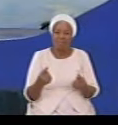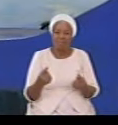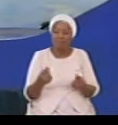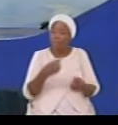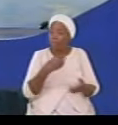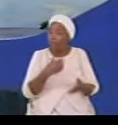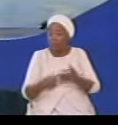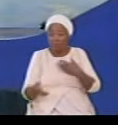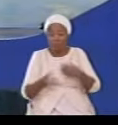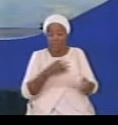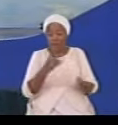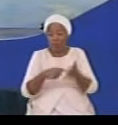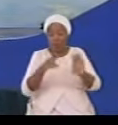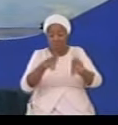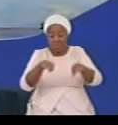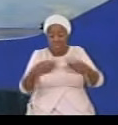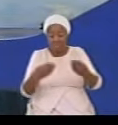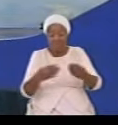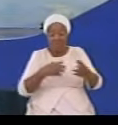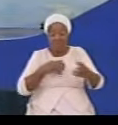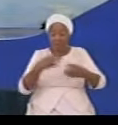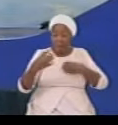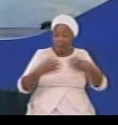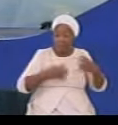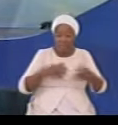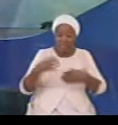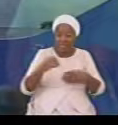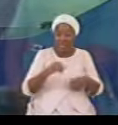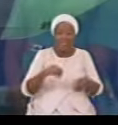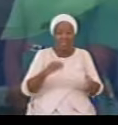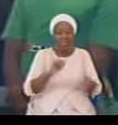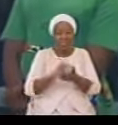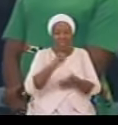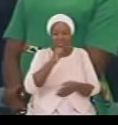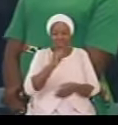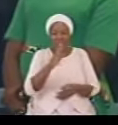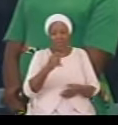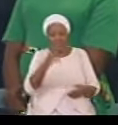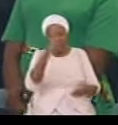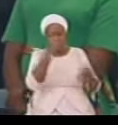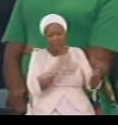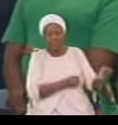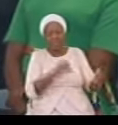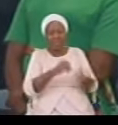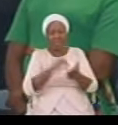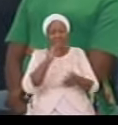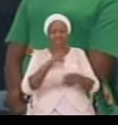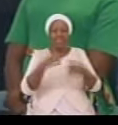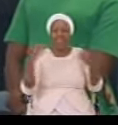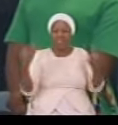Whatever you give grumbling, that's not by faith, is sin.